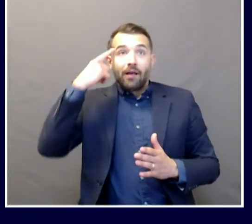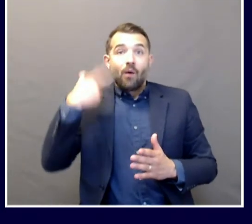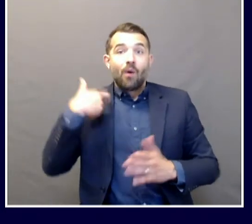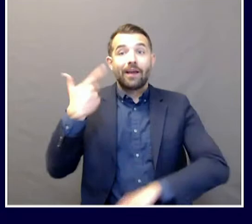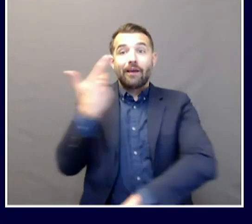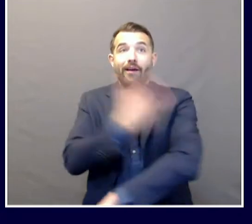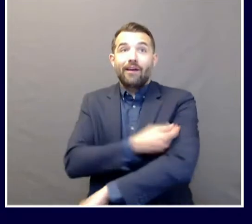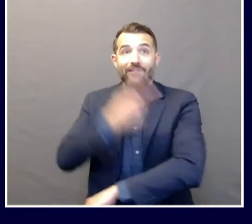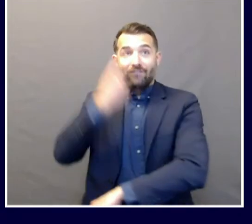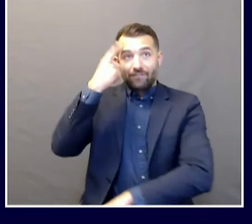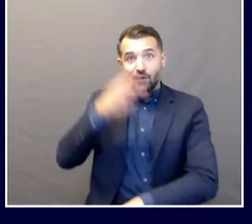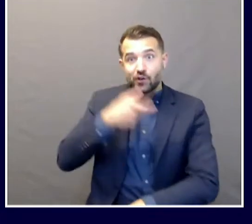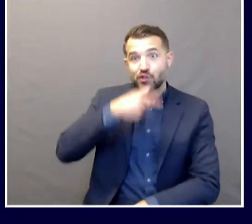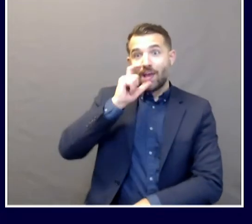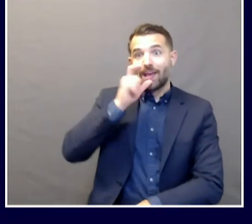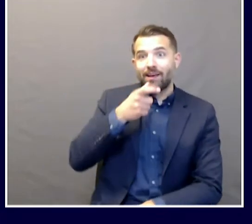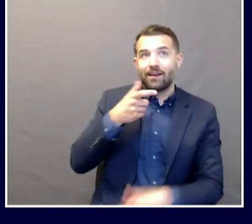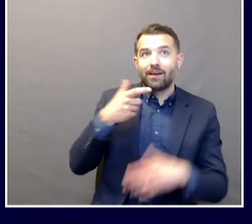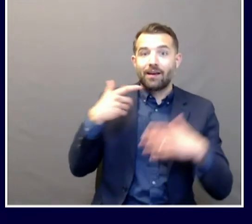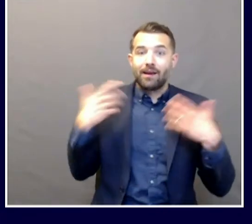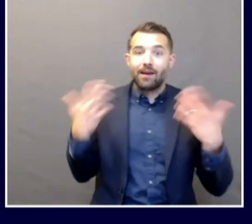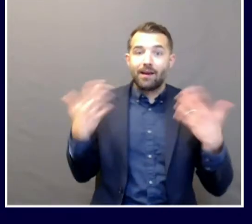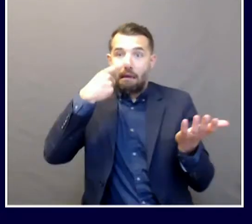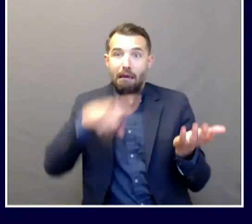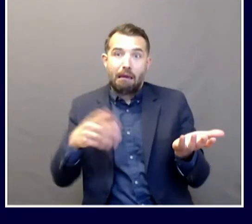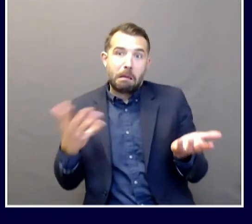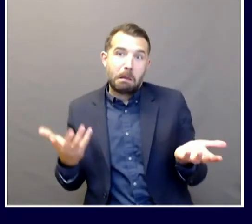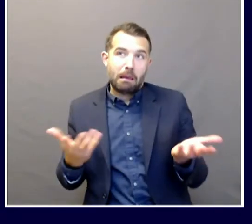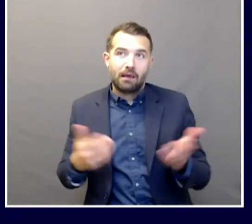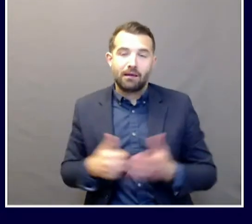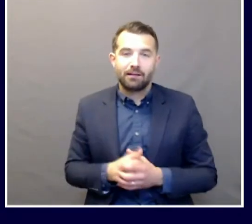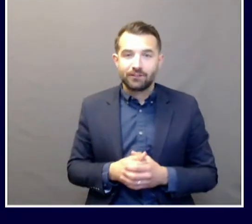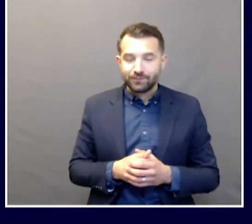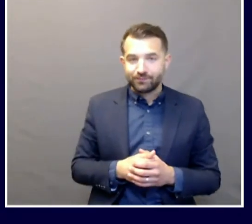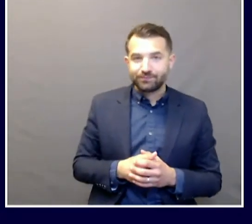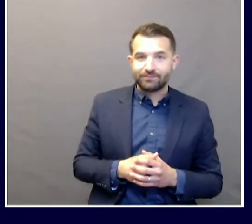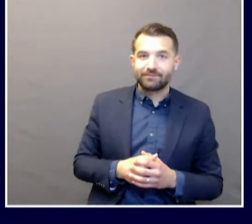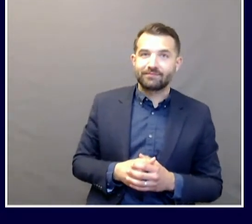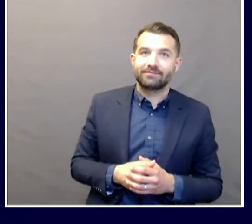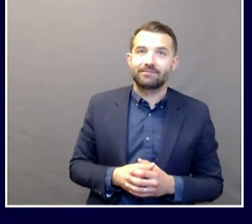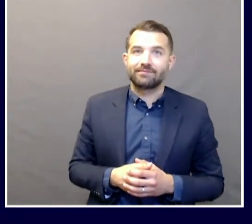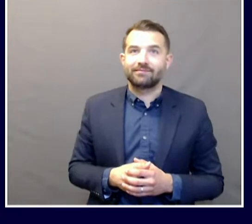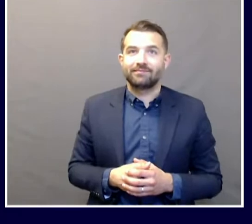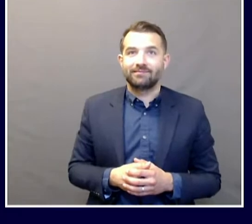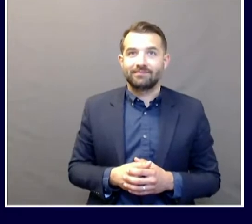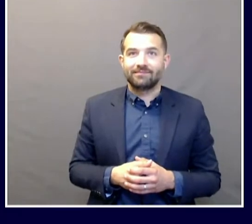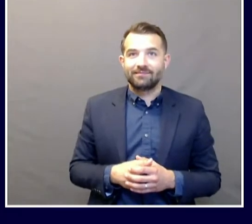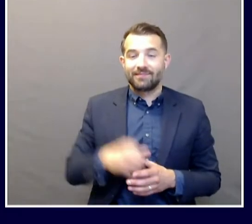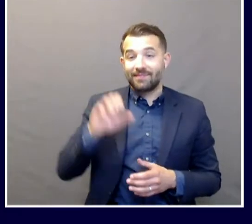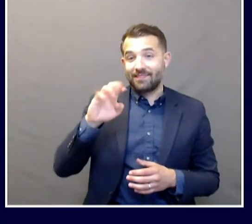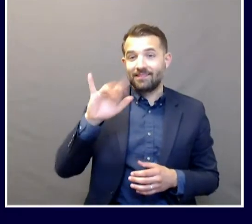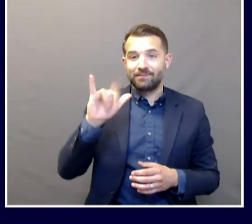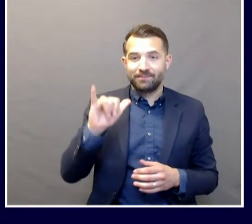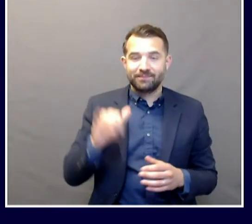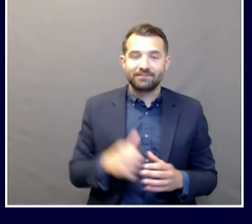at the Sun Journal. Hi, Dr. Shah. I want to bring the focus back to Androscoggin